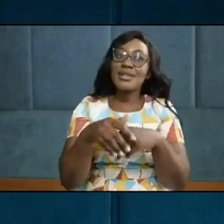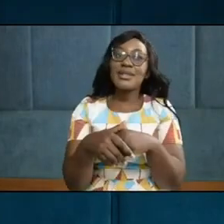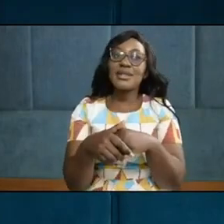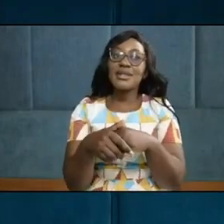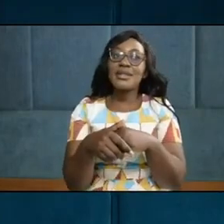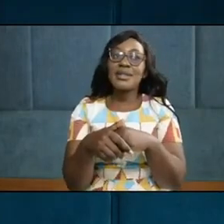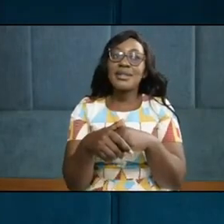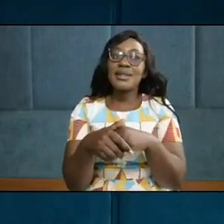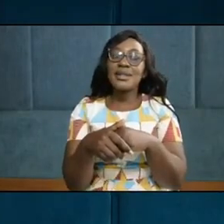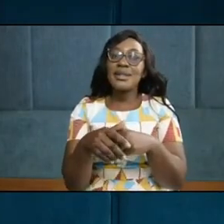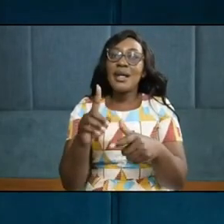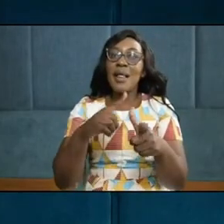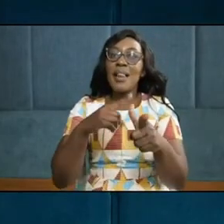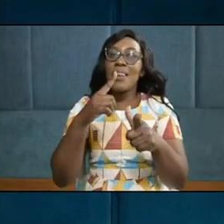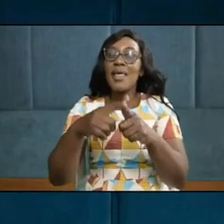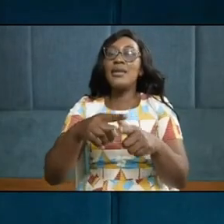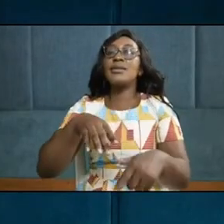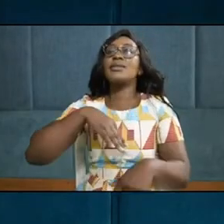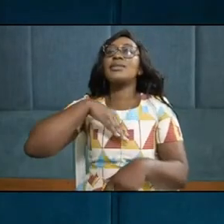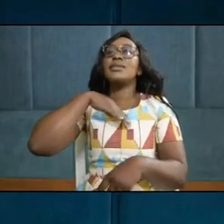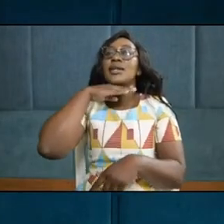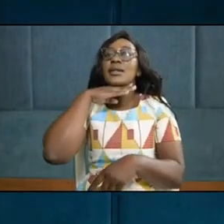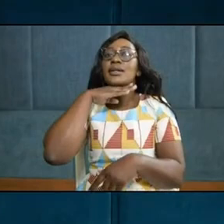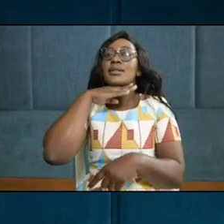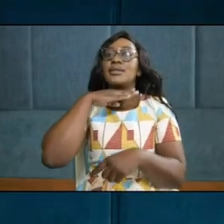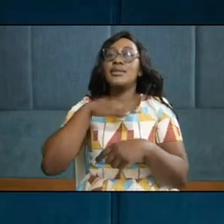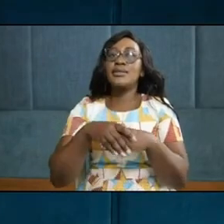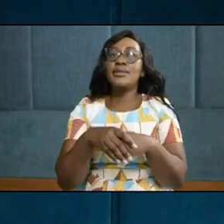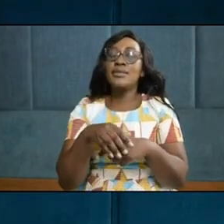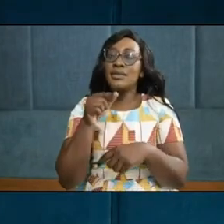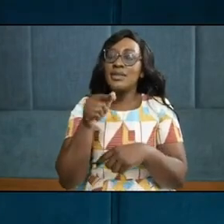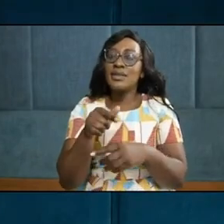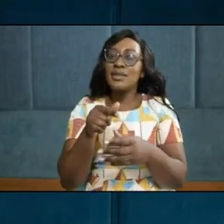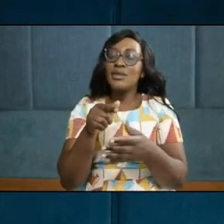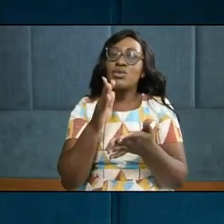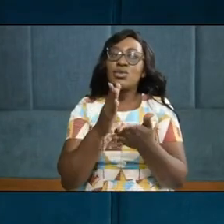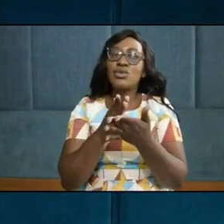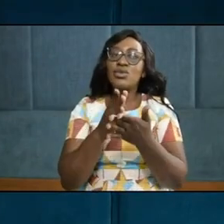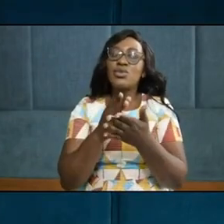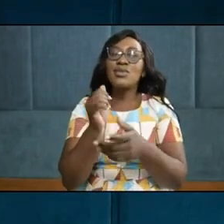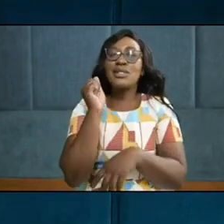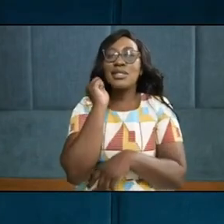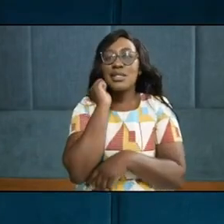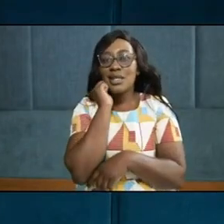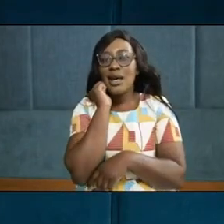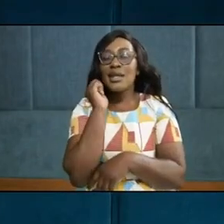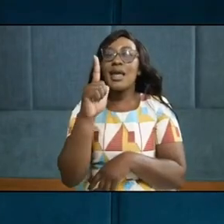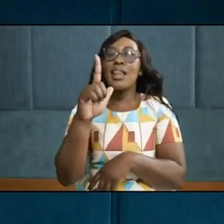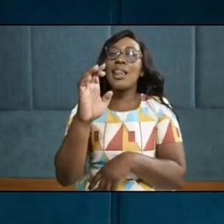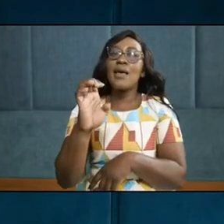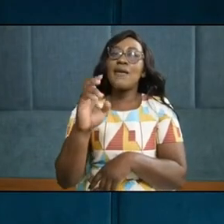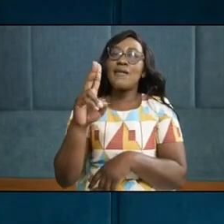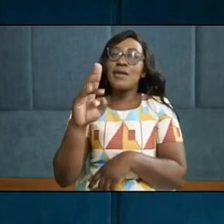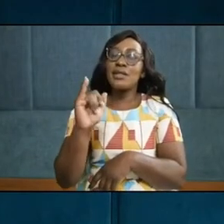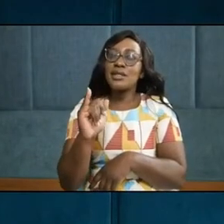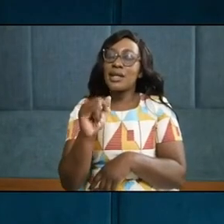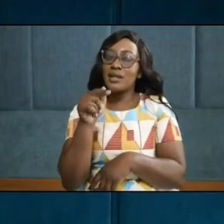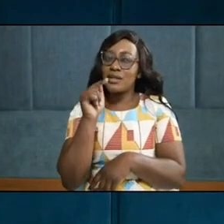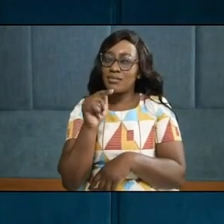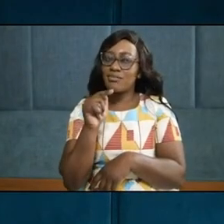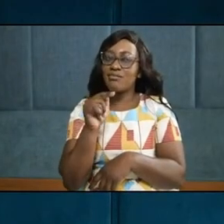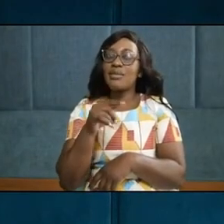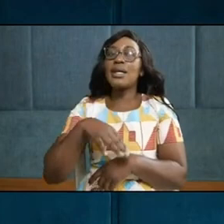and died. Ah, wow. That was sad. Eutychus fell down from the window where he was